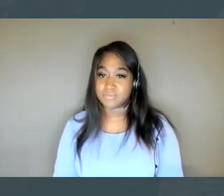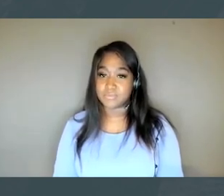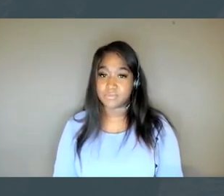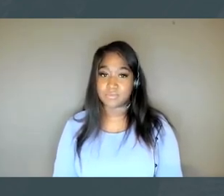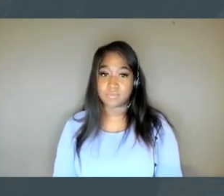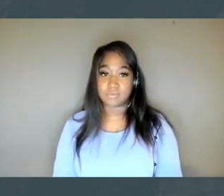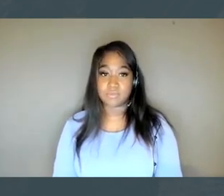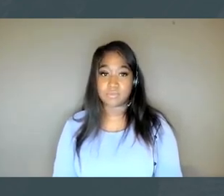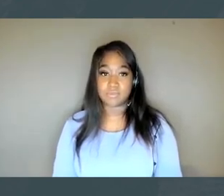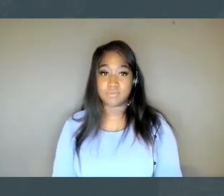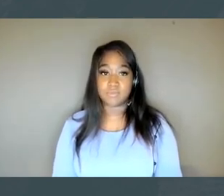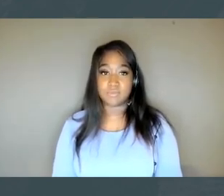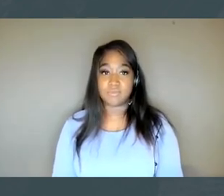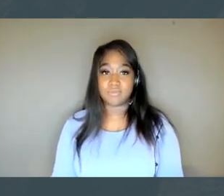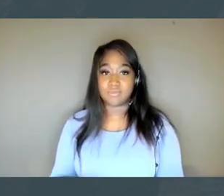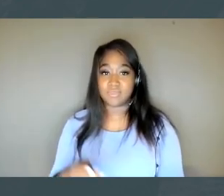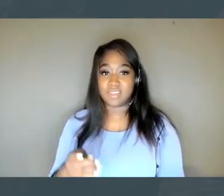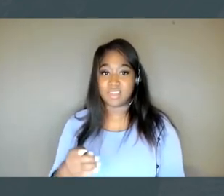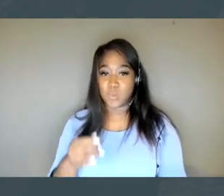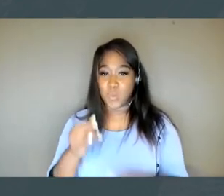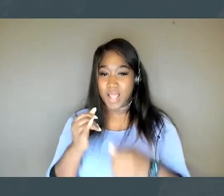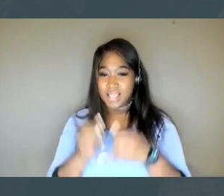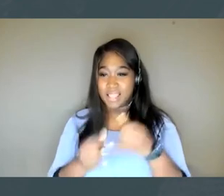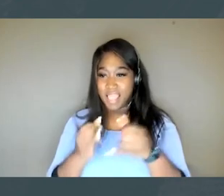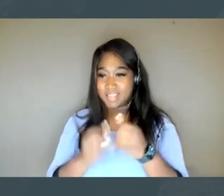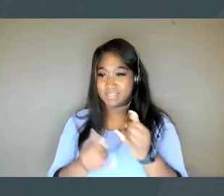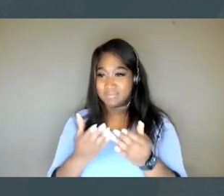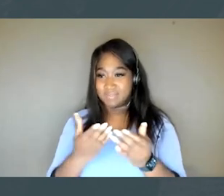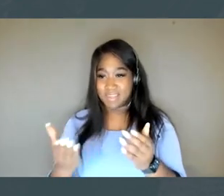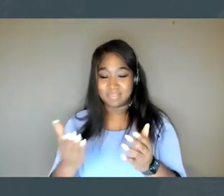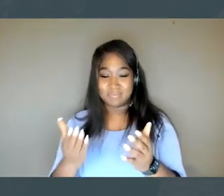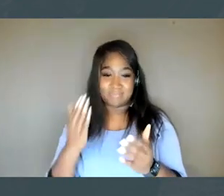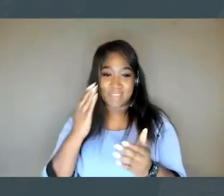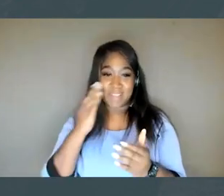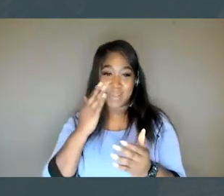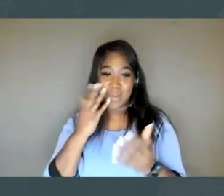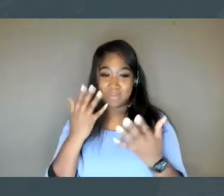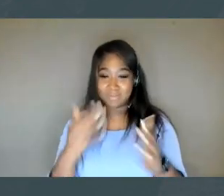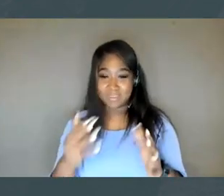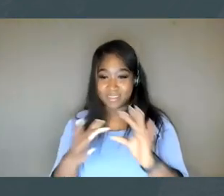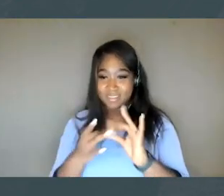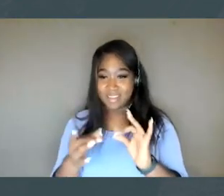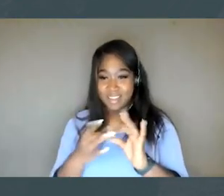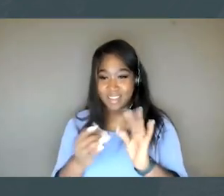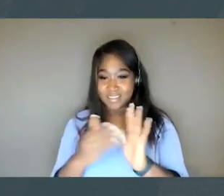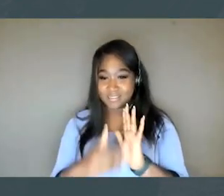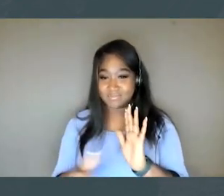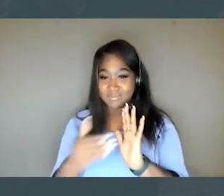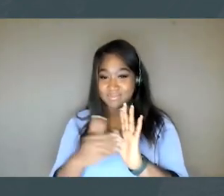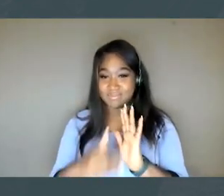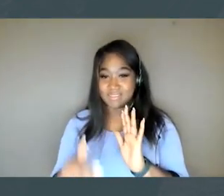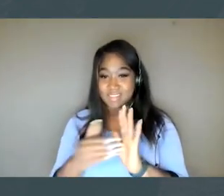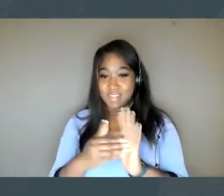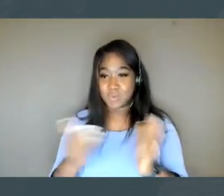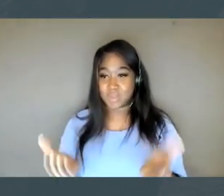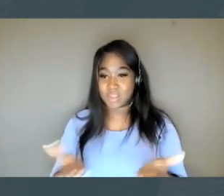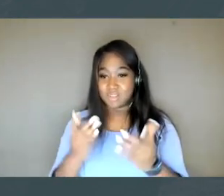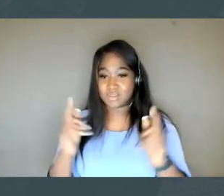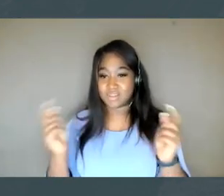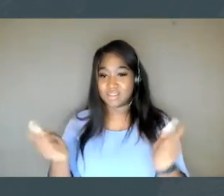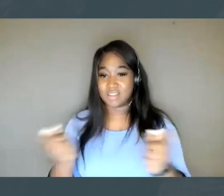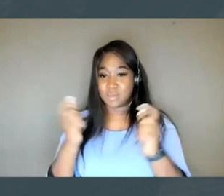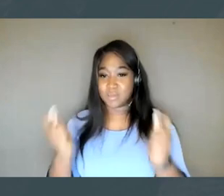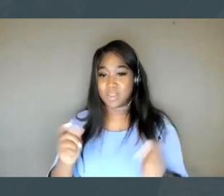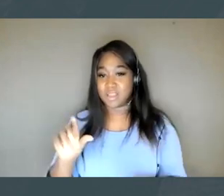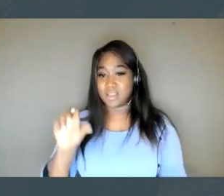One last word, and I know it's been said repeatedly today because we're here to celebrate Saidiya's work, but I just wanted to say publicly,